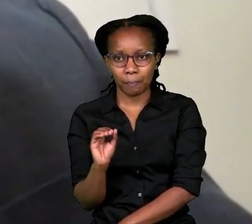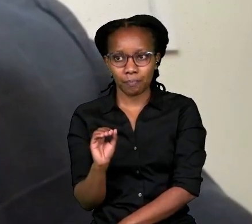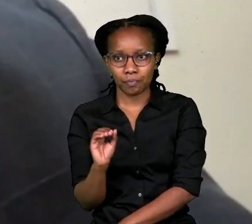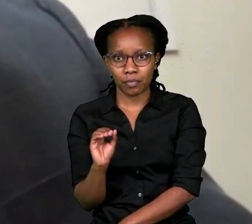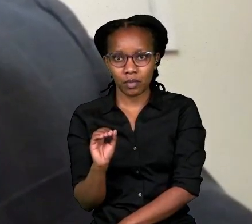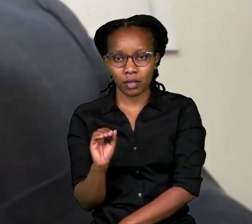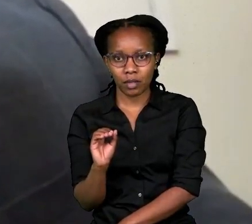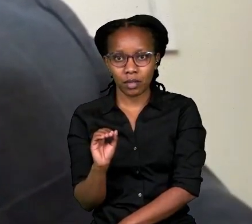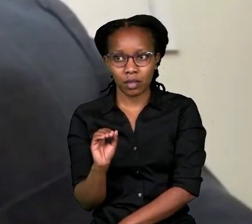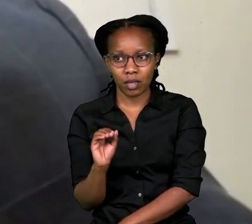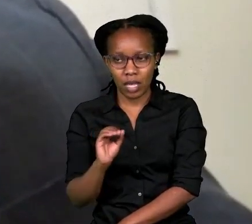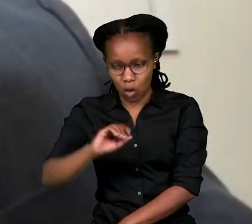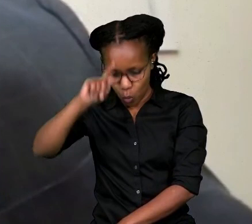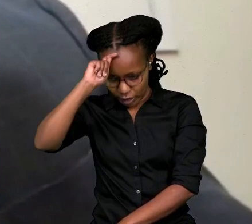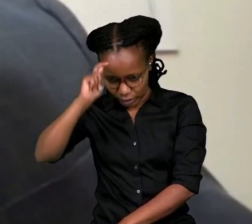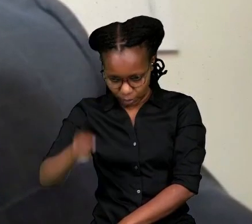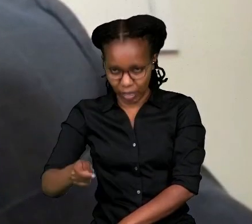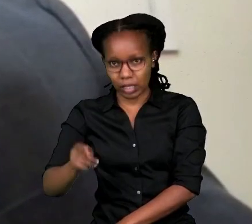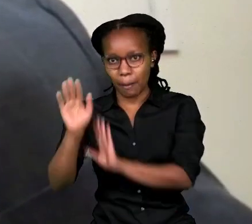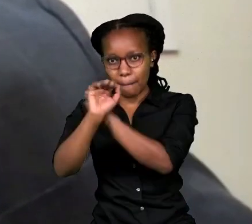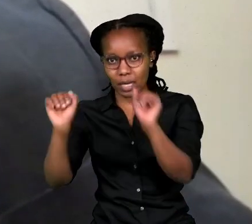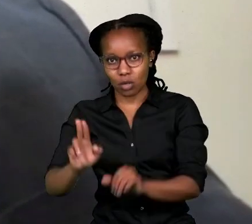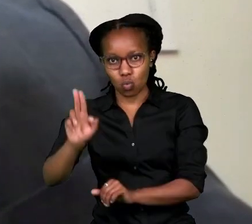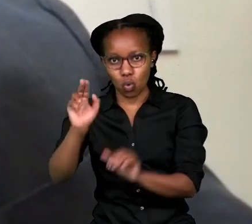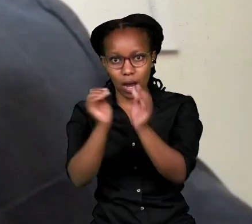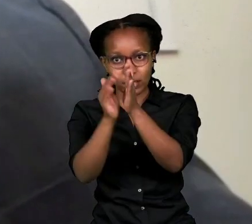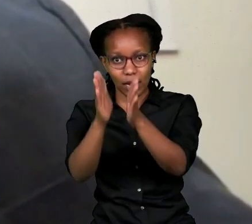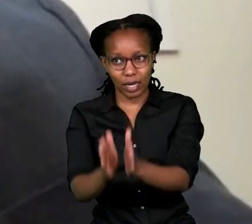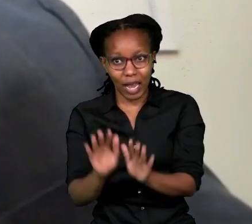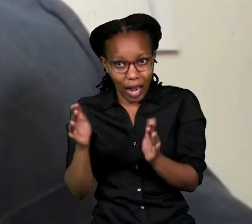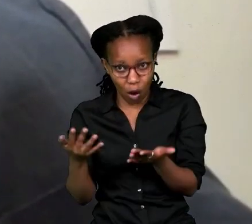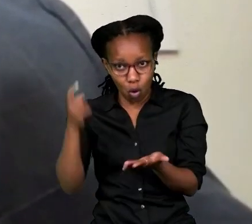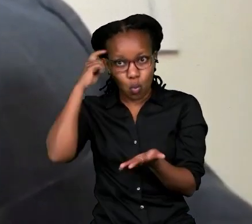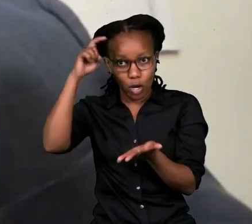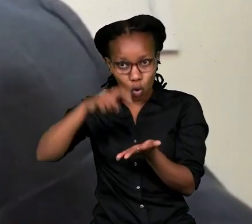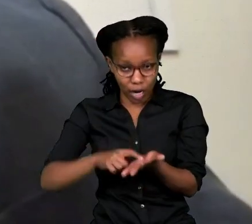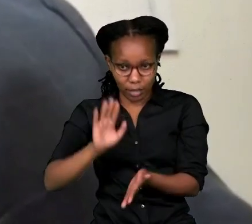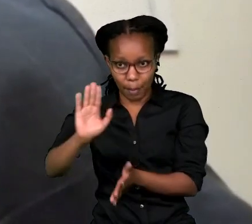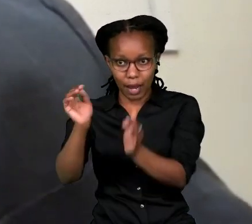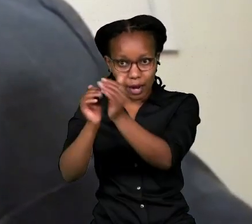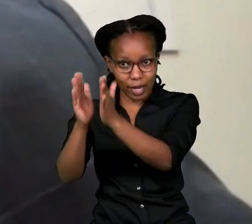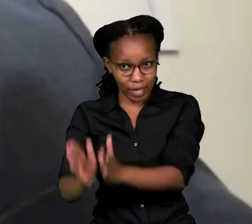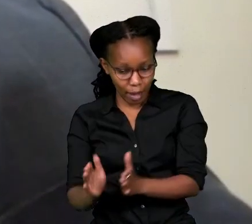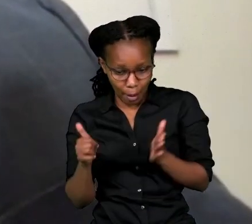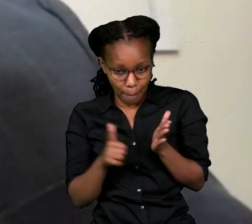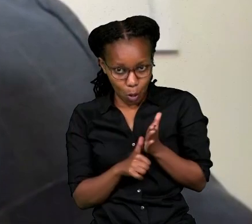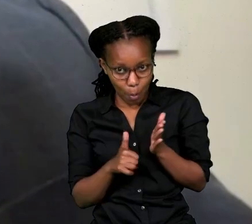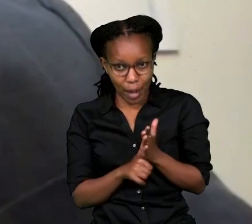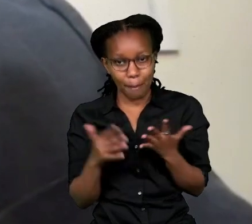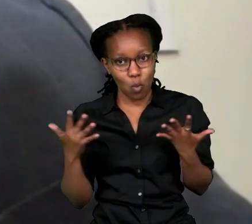him the respect he deserves as a leader by recognizing him. Now, this is where the problem is,